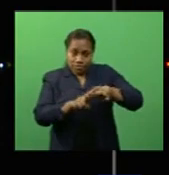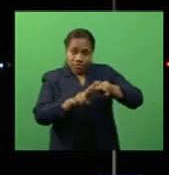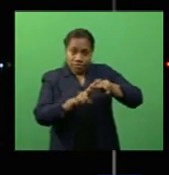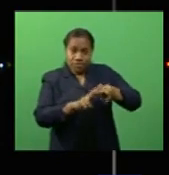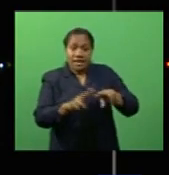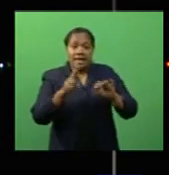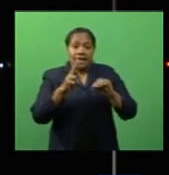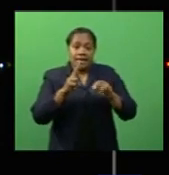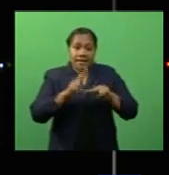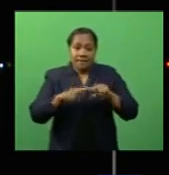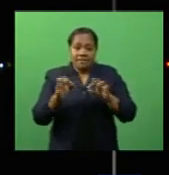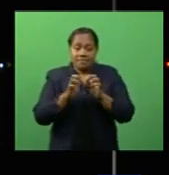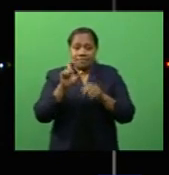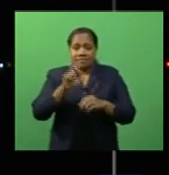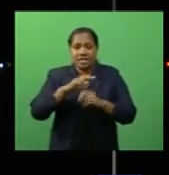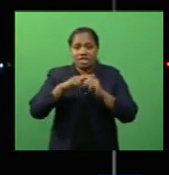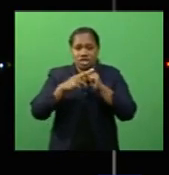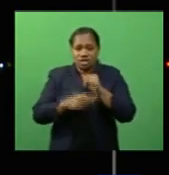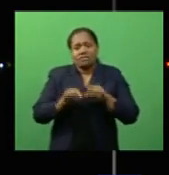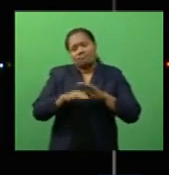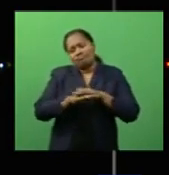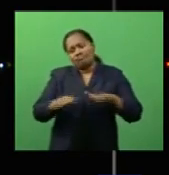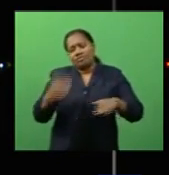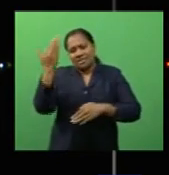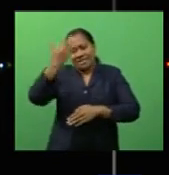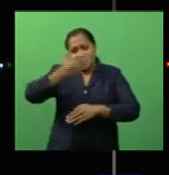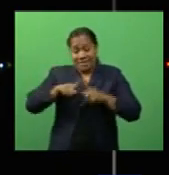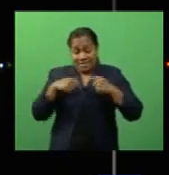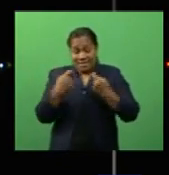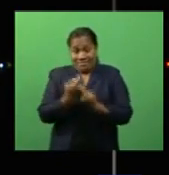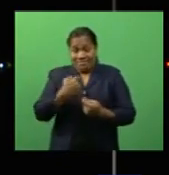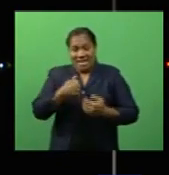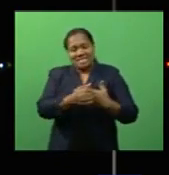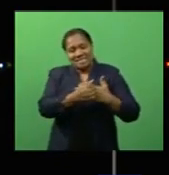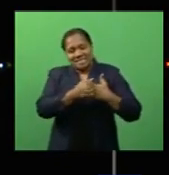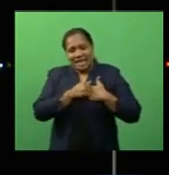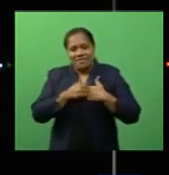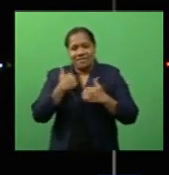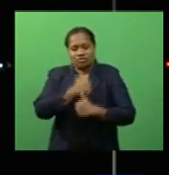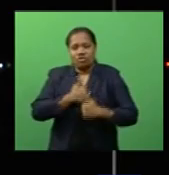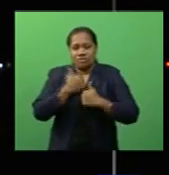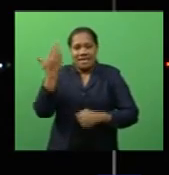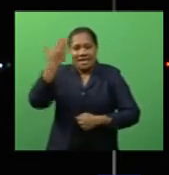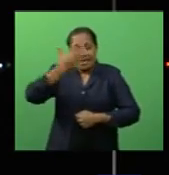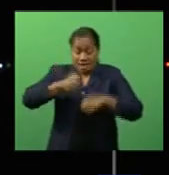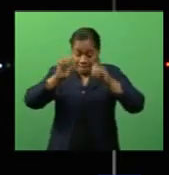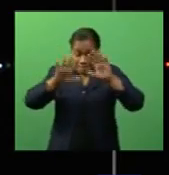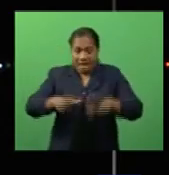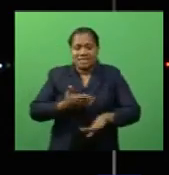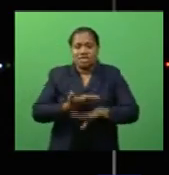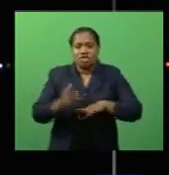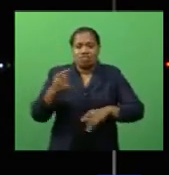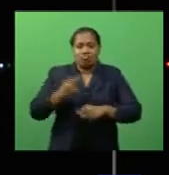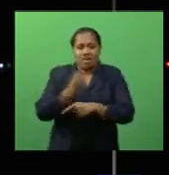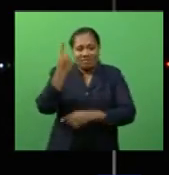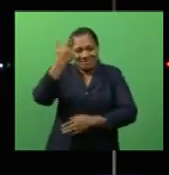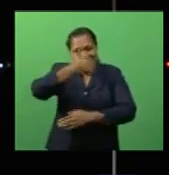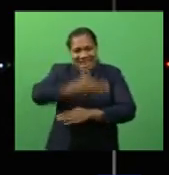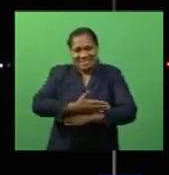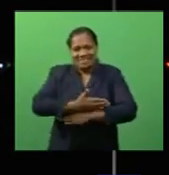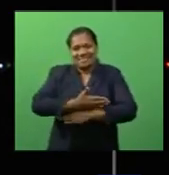that's it from the news desk this evening. From the team and I, have a safe and enjoyable evening and a blessed new week ahead. Good night.